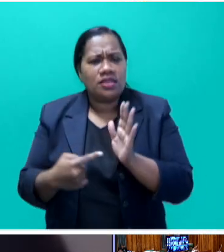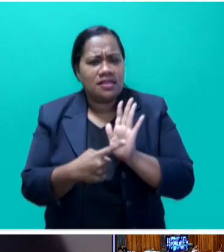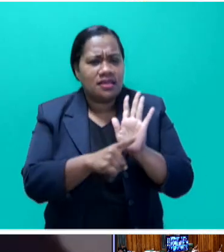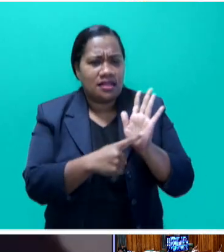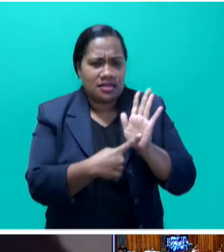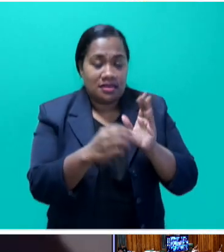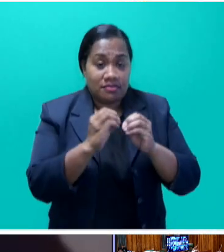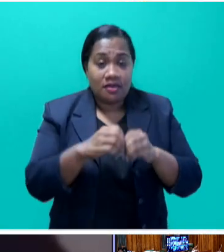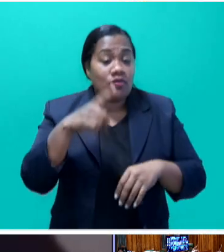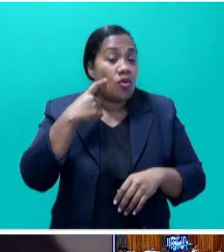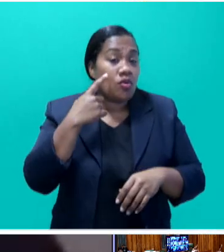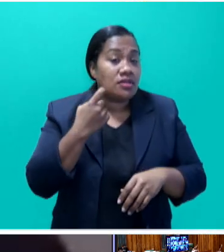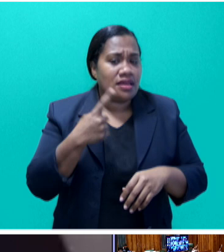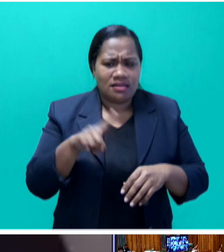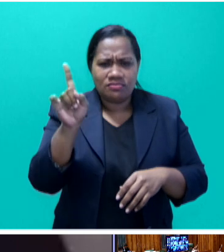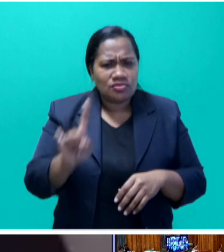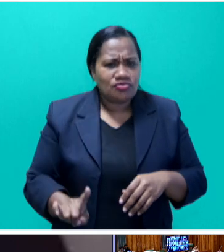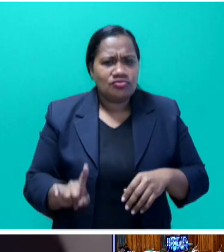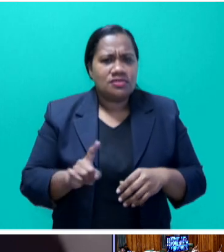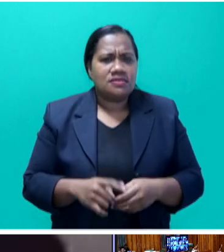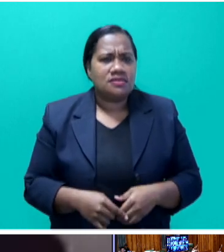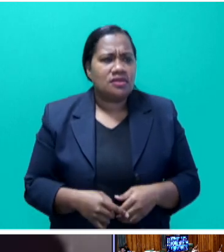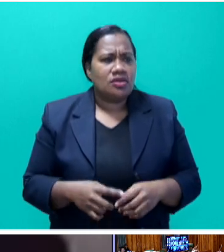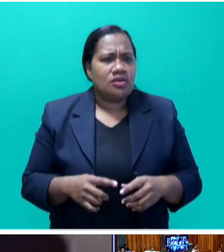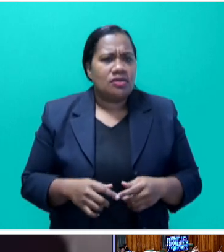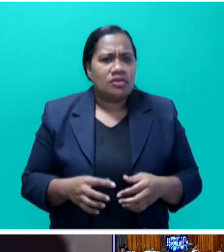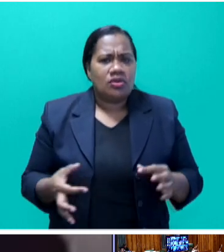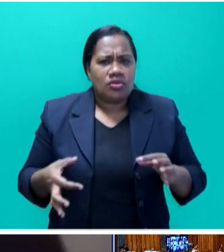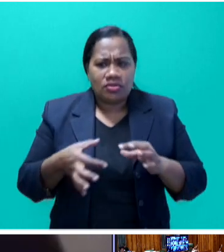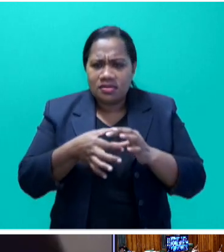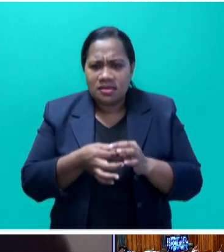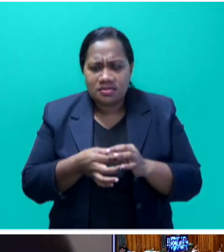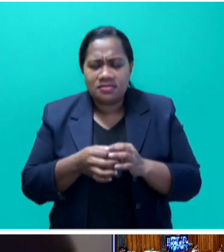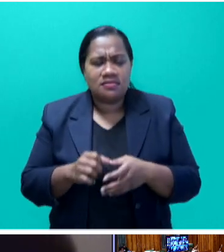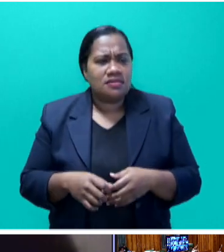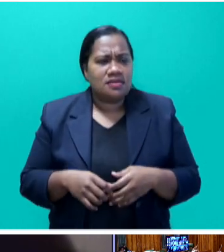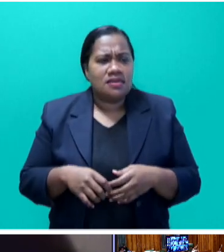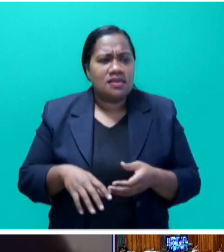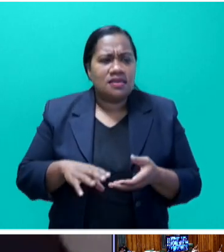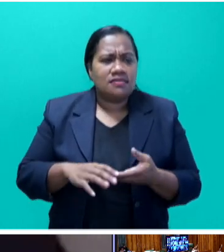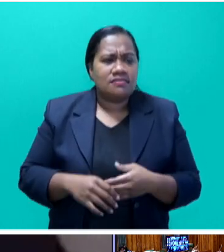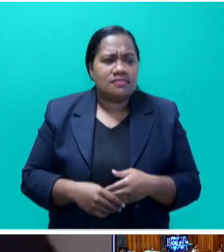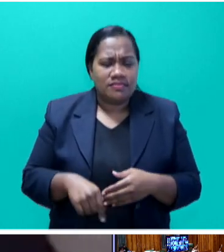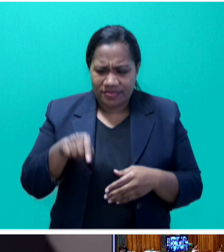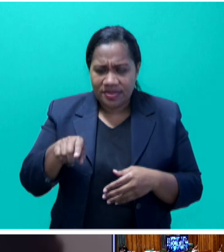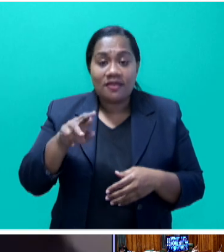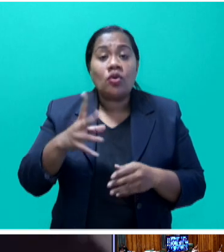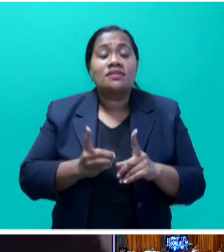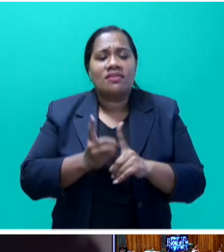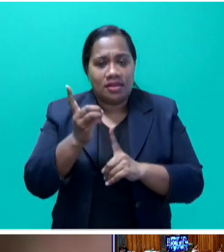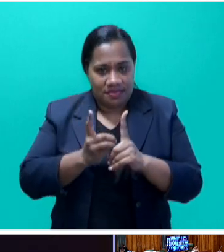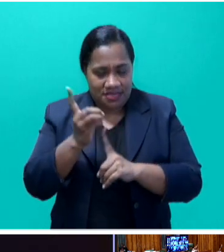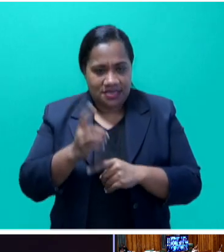water and electricity and connections or mortgage or charge, pledge or caveat, it removes long wait for developers, sir. I see